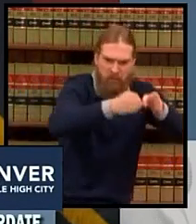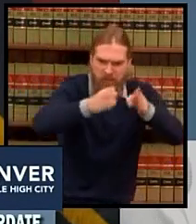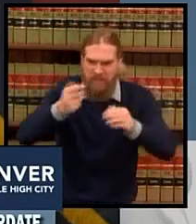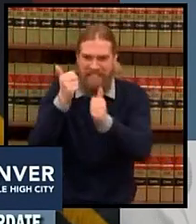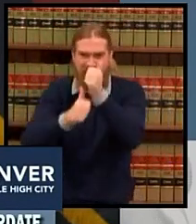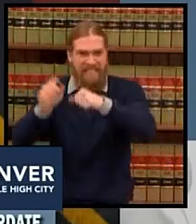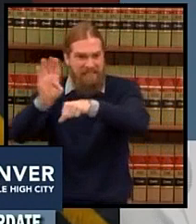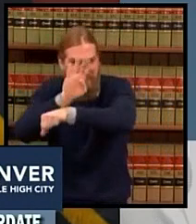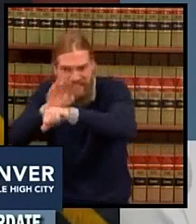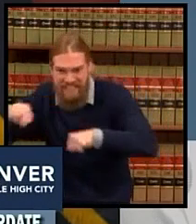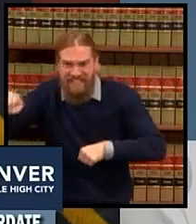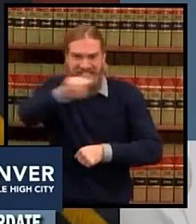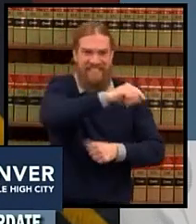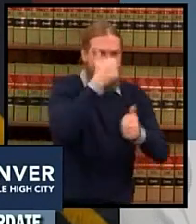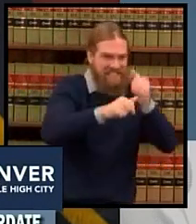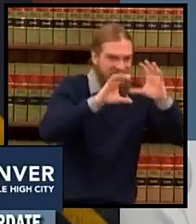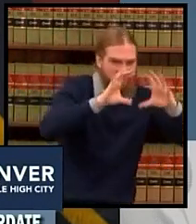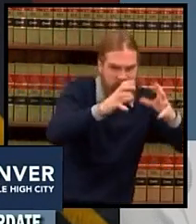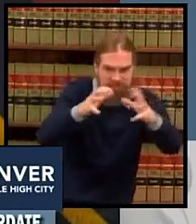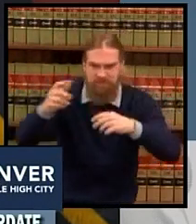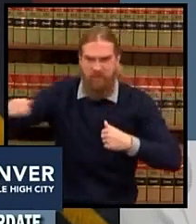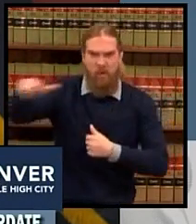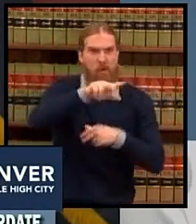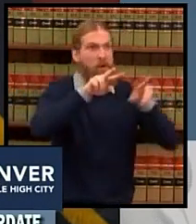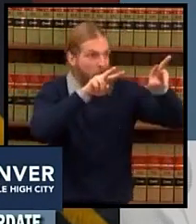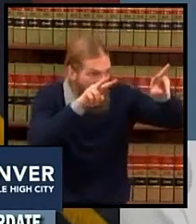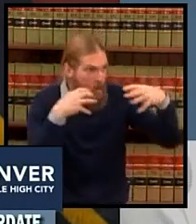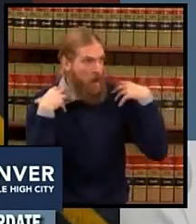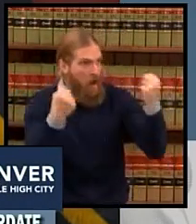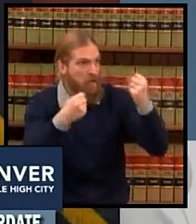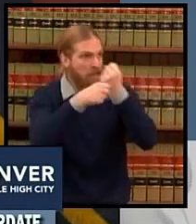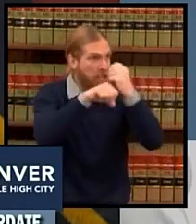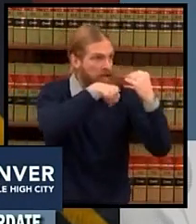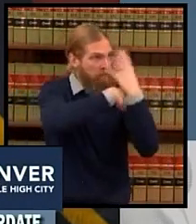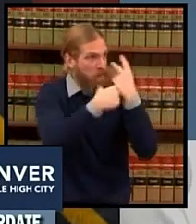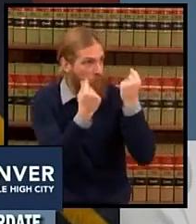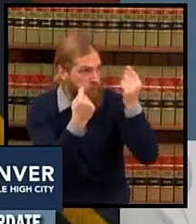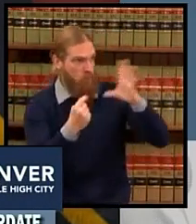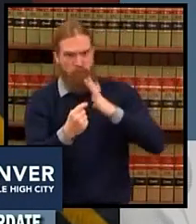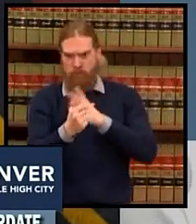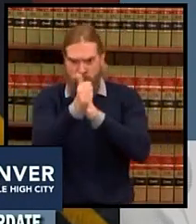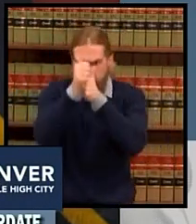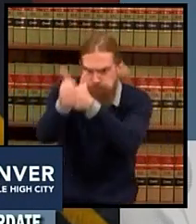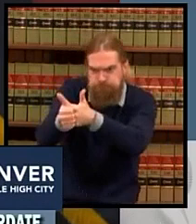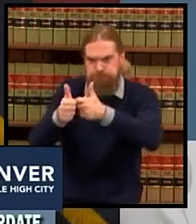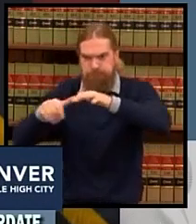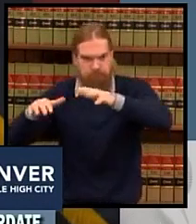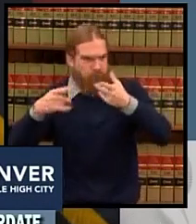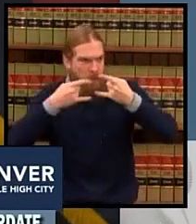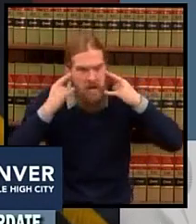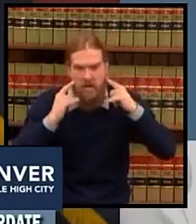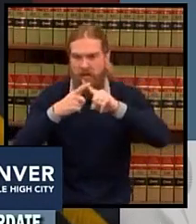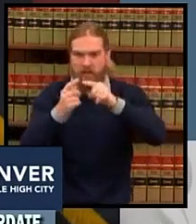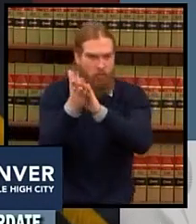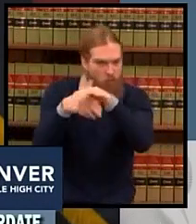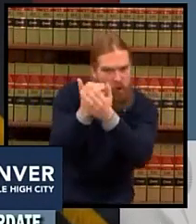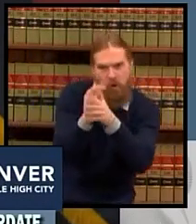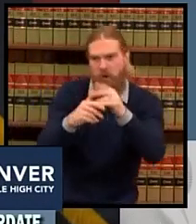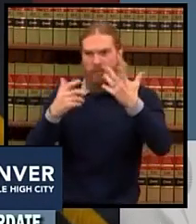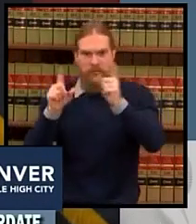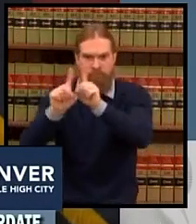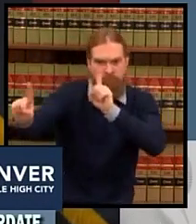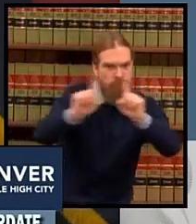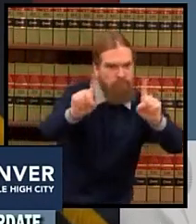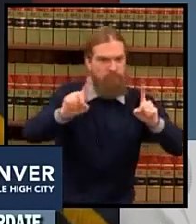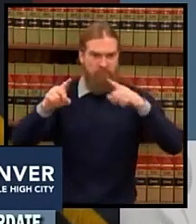public health orders. That is helping us get where we need to be. Let's take a look at some of the data and what we see happening across the country. You